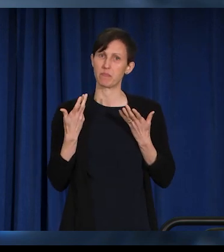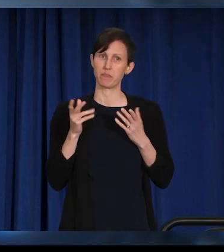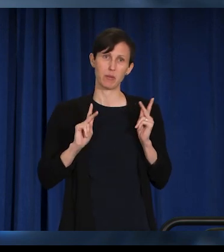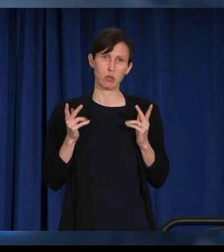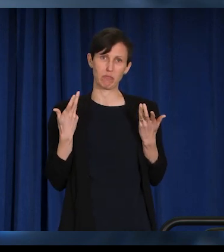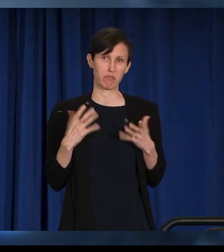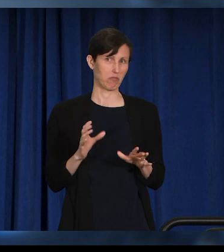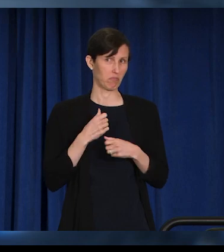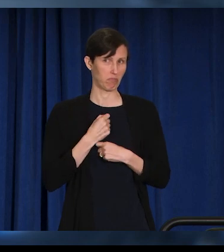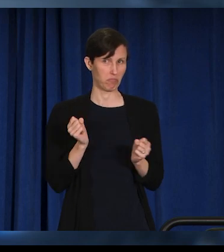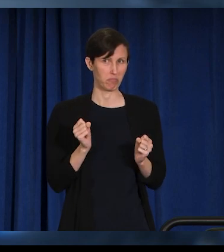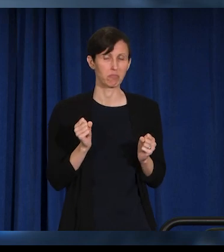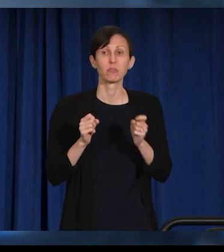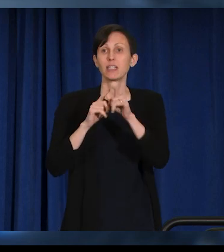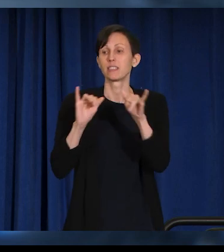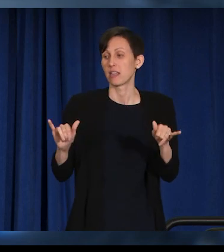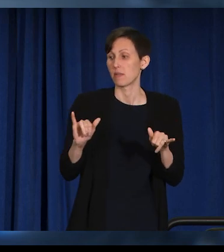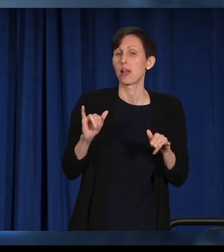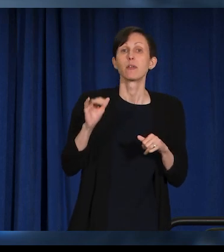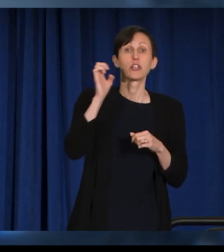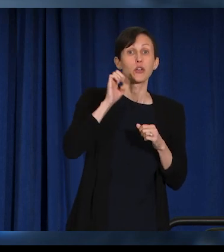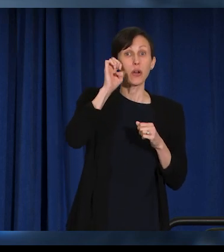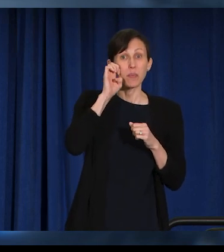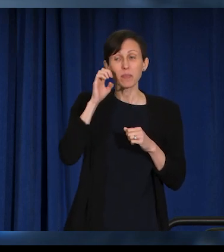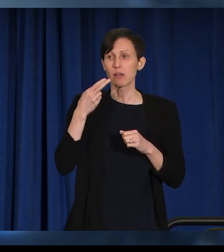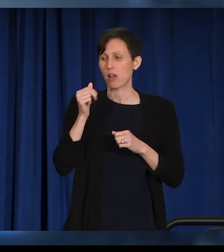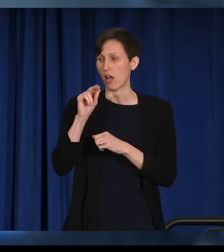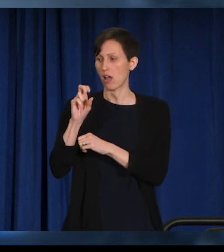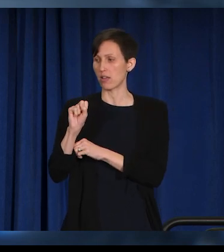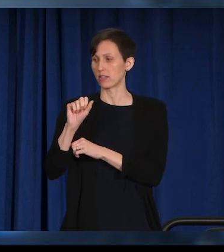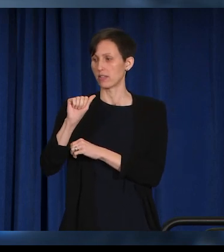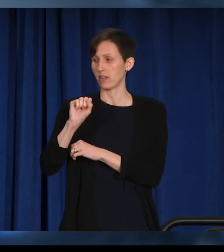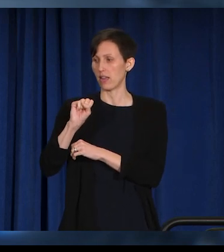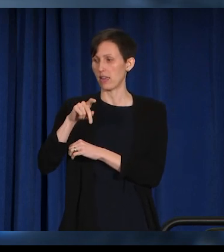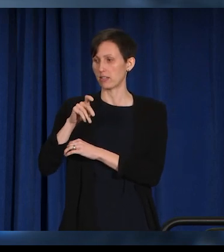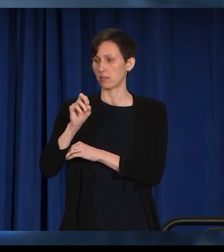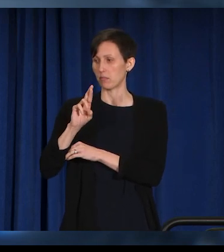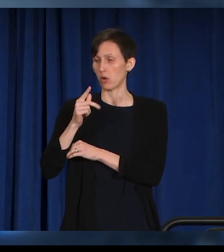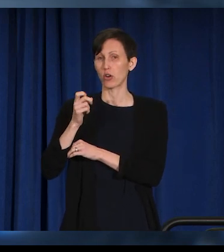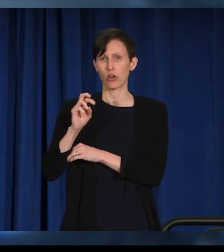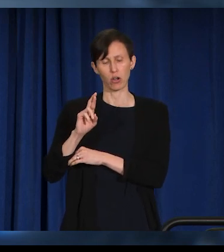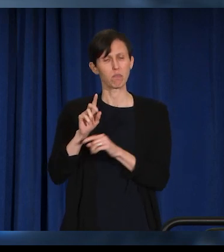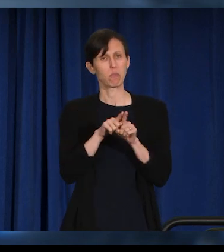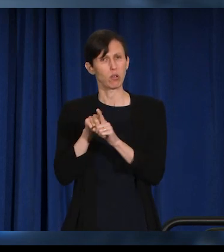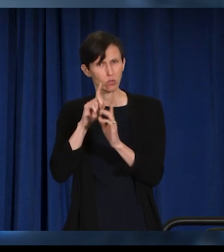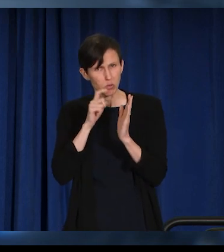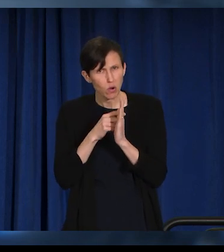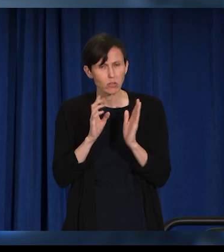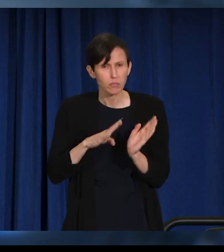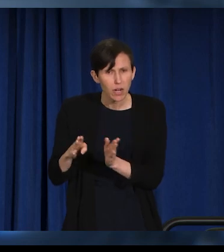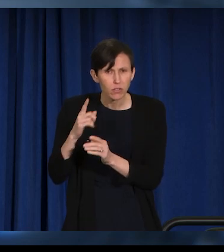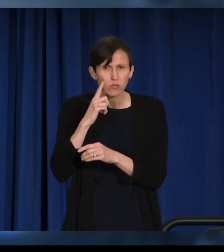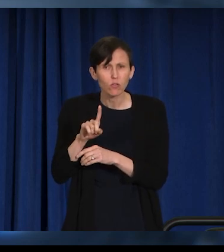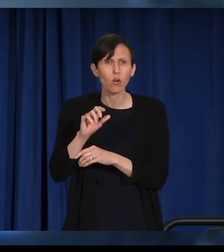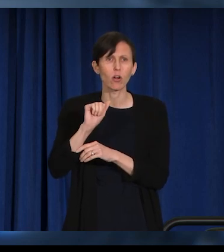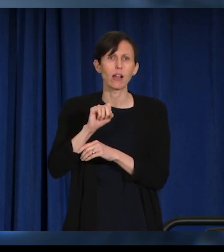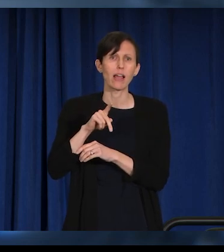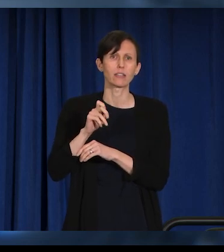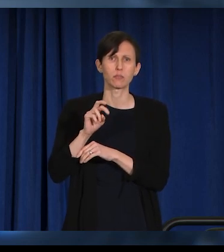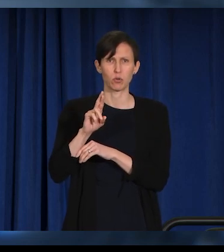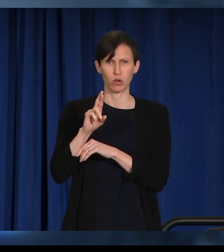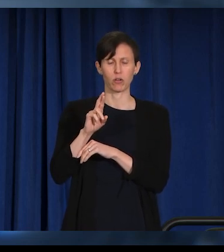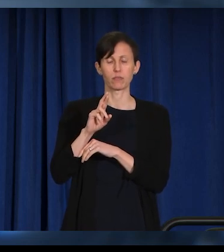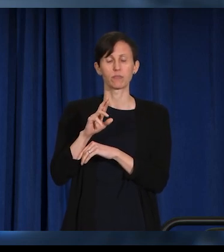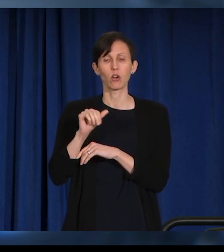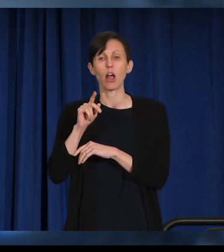At the same time in Europe, Hans Asperger also recognizes patterns of autism in children. Asperger was a physician